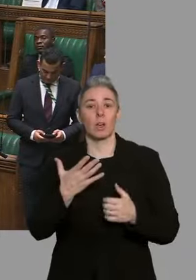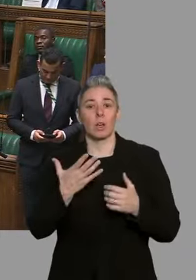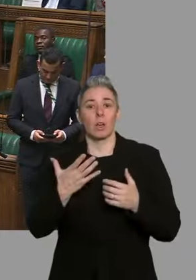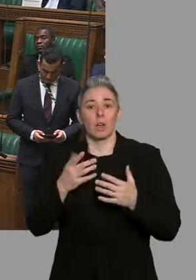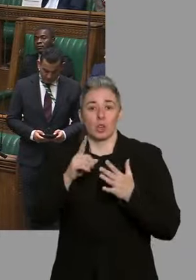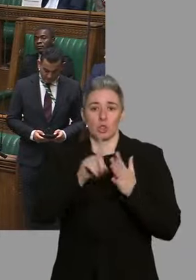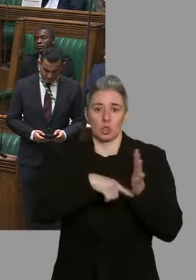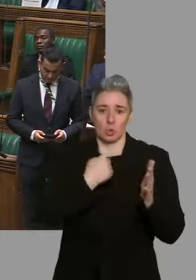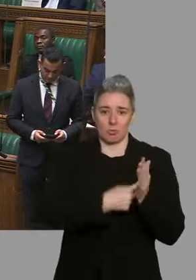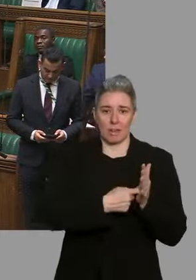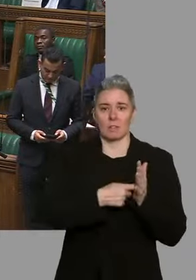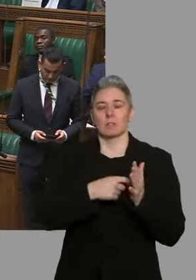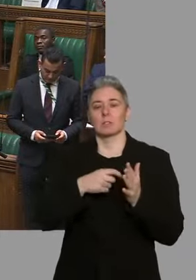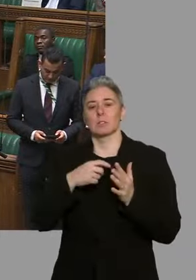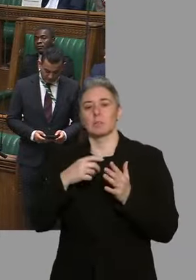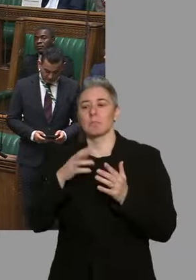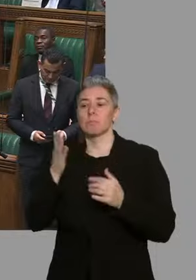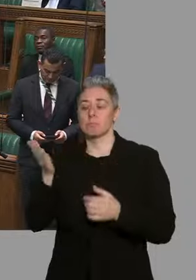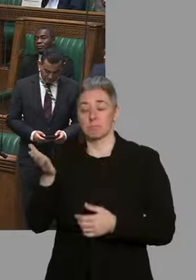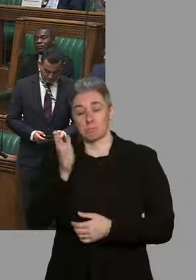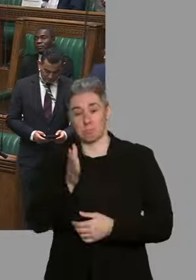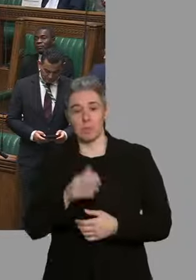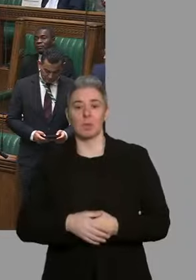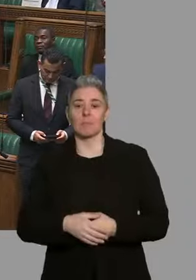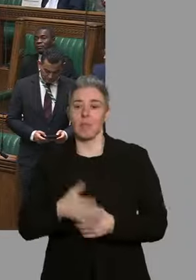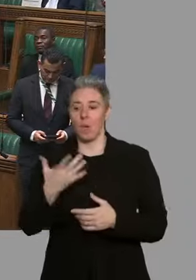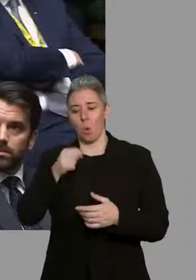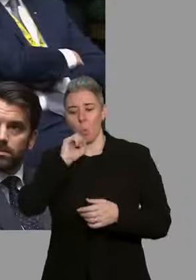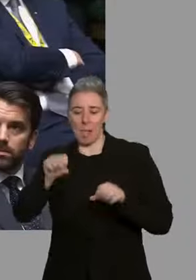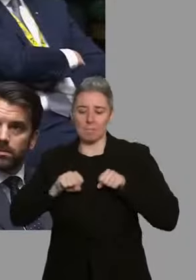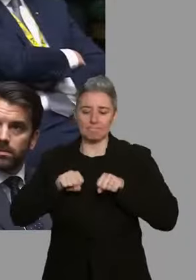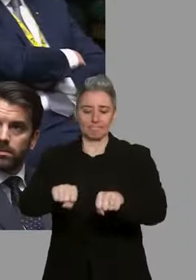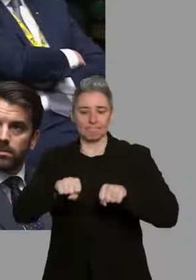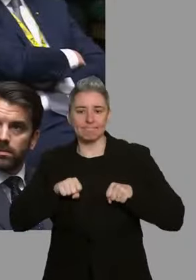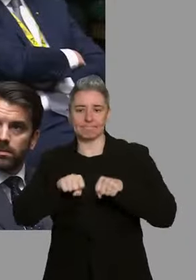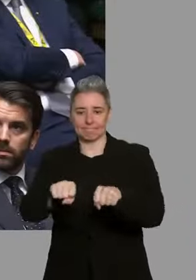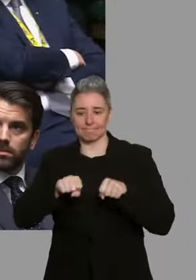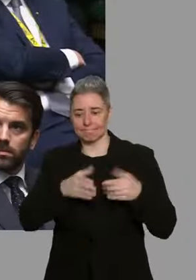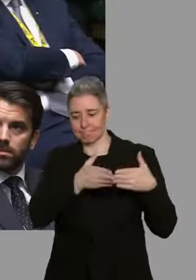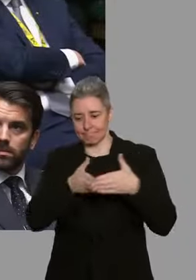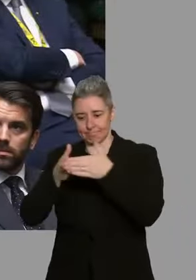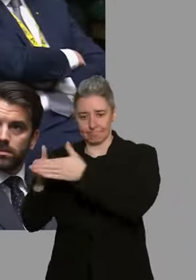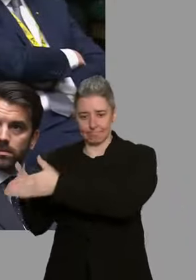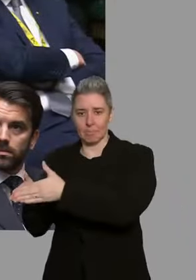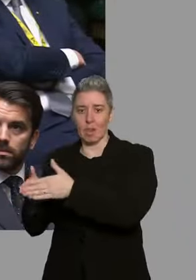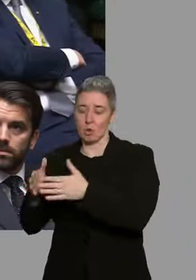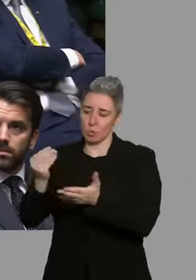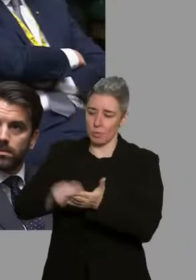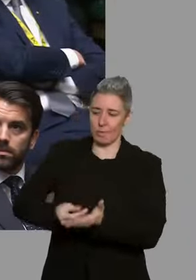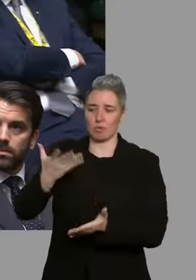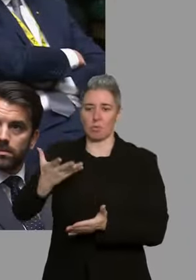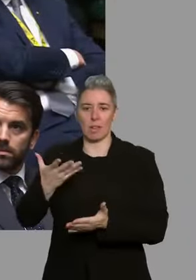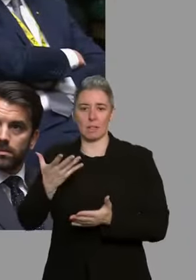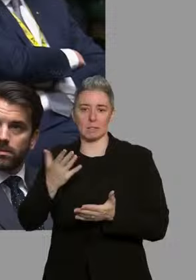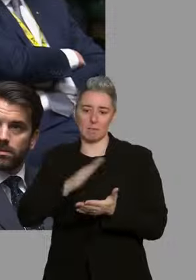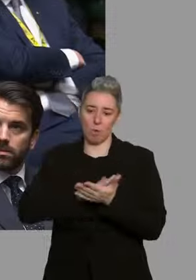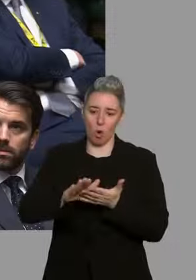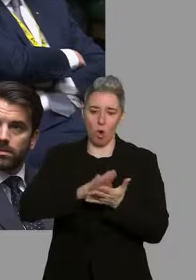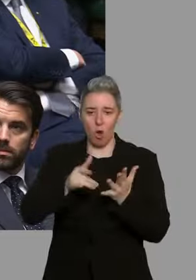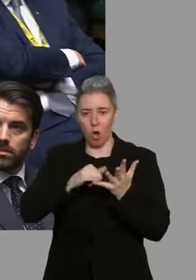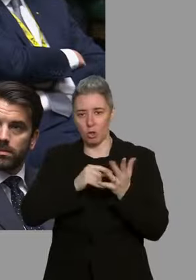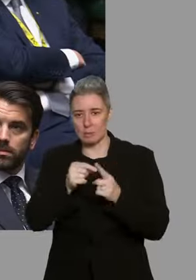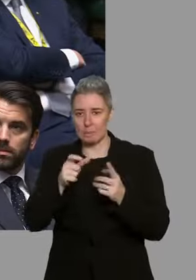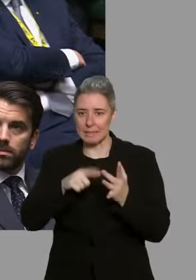raising £50,000. This hospice, Thames Hospice and many others, though, are struggling with rising costs and the planned increase in employers'